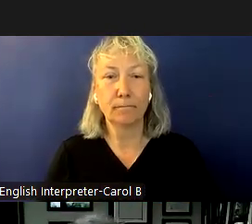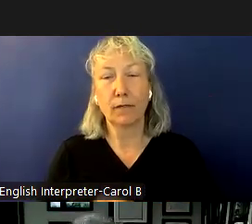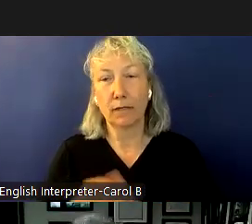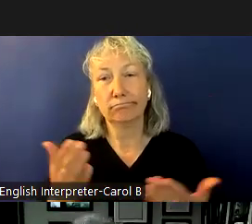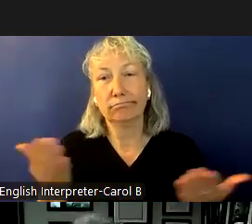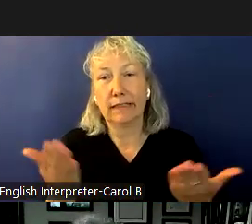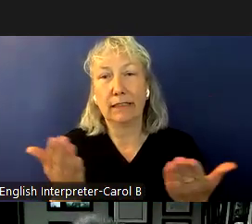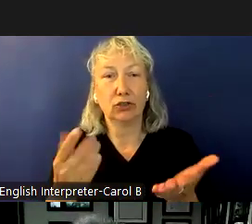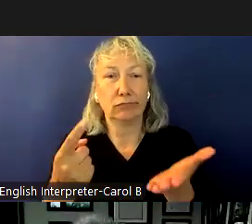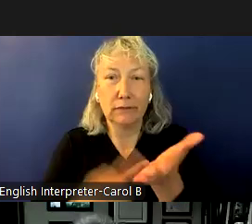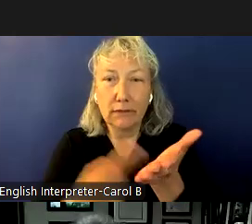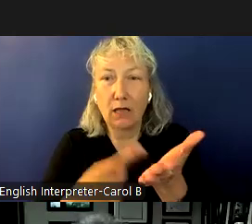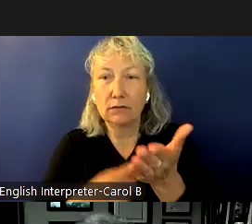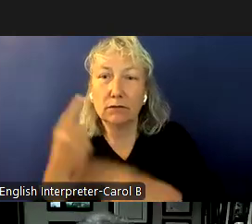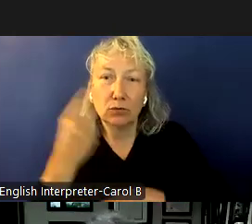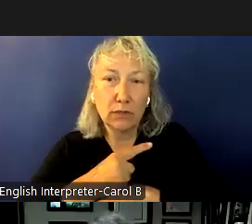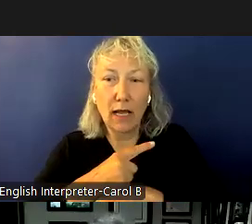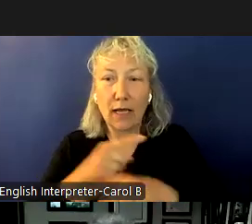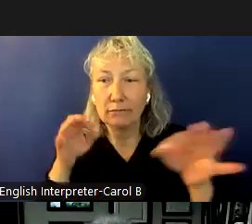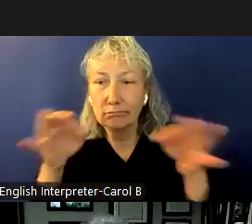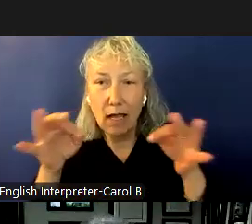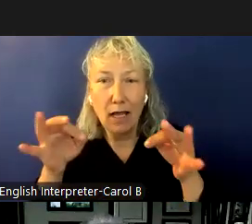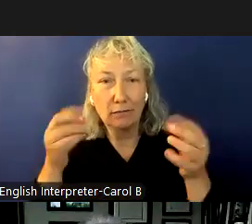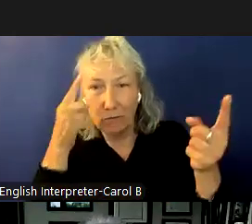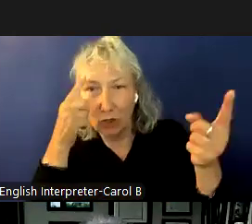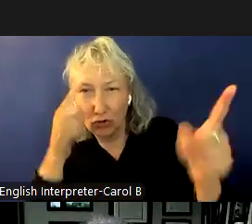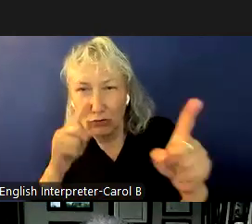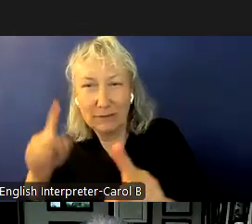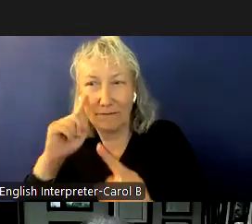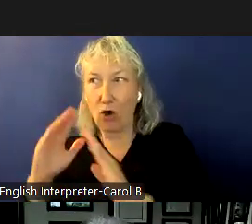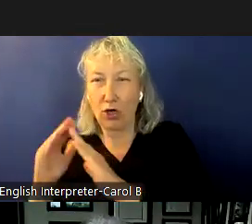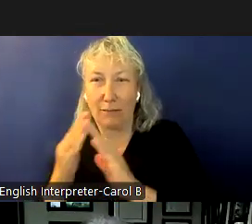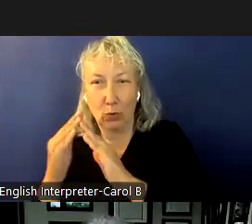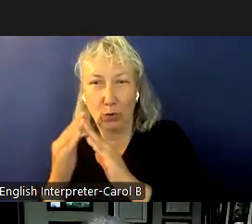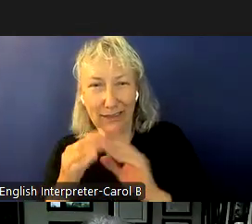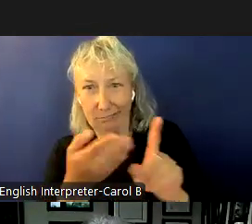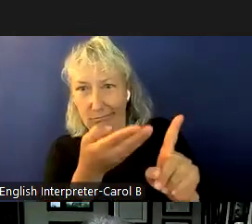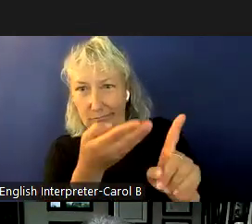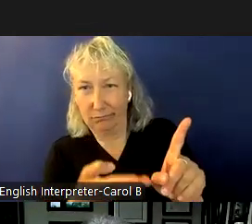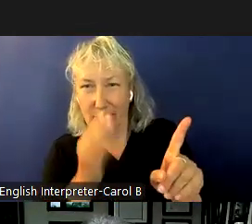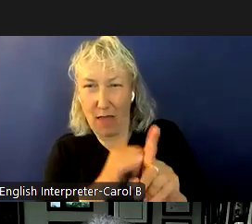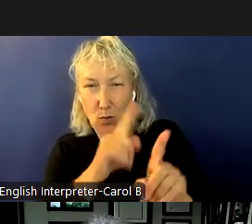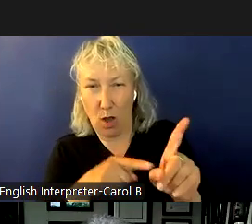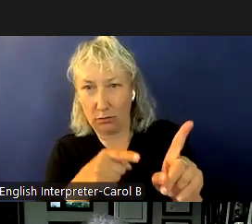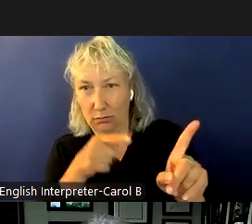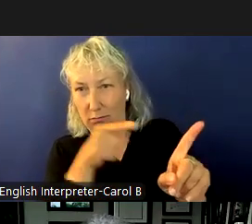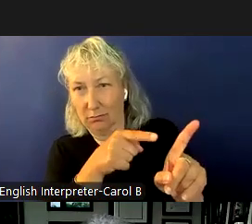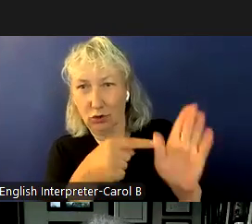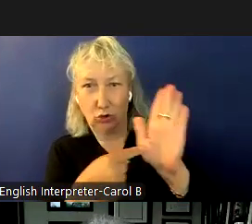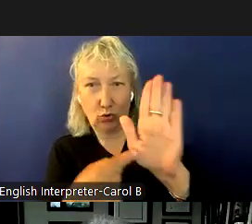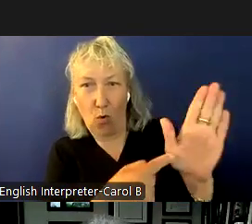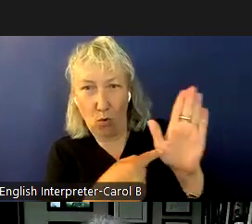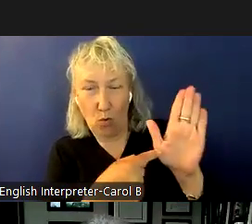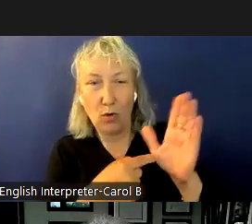with a few community agreements for you. So that's what you're seeing on the screen now.